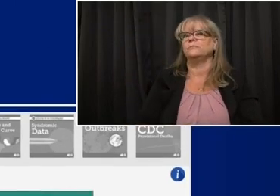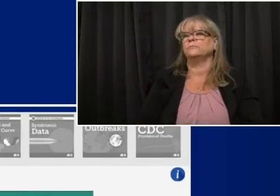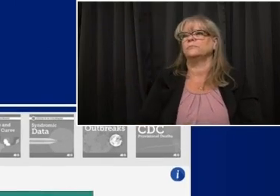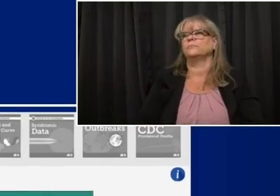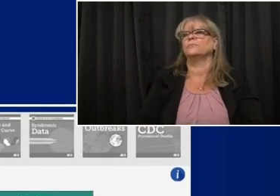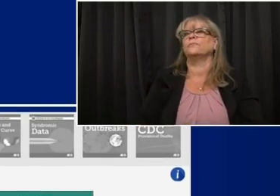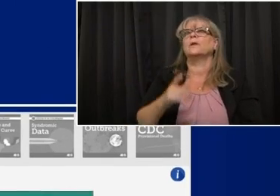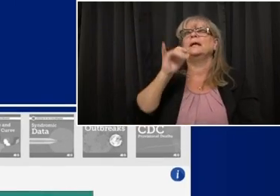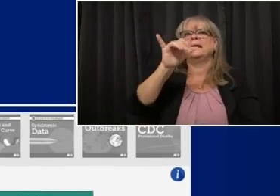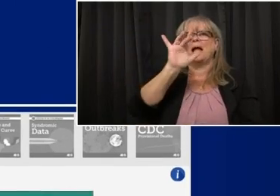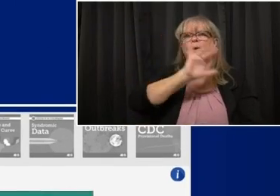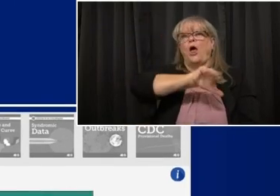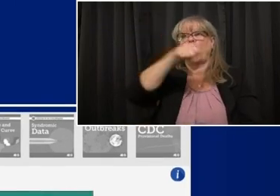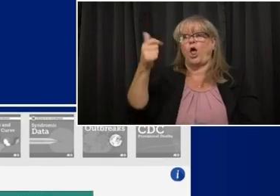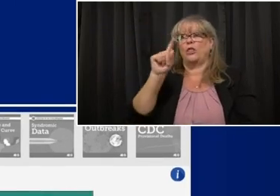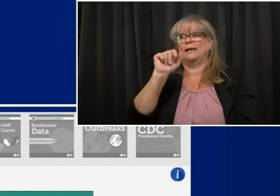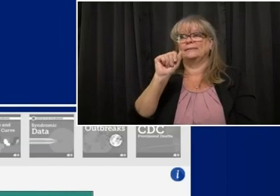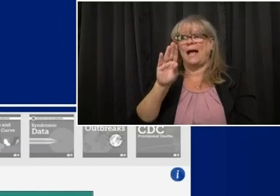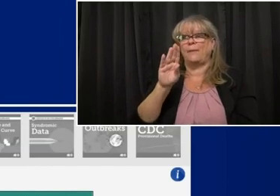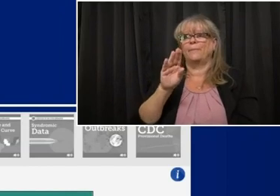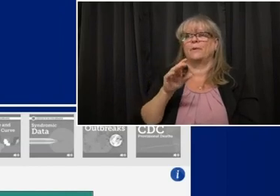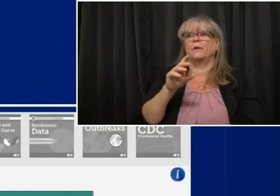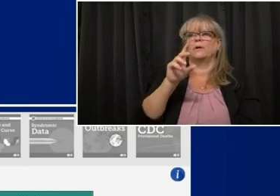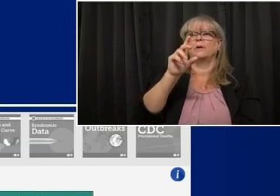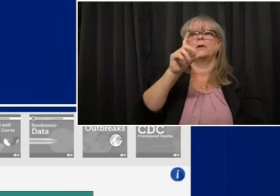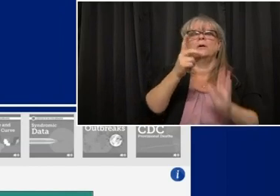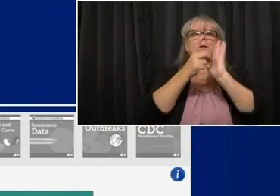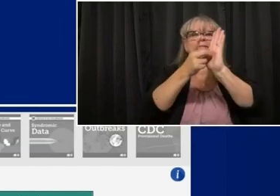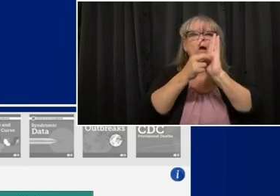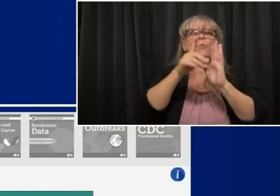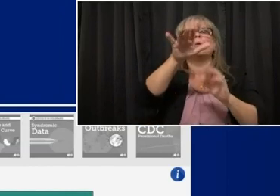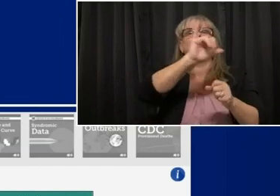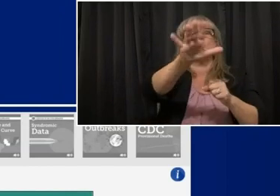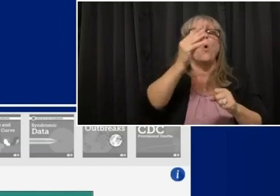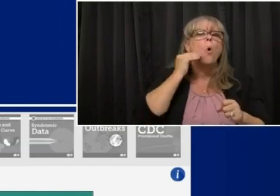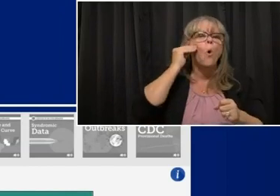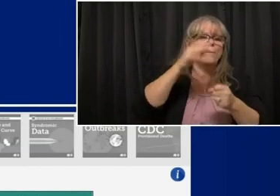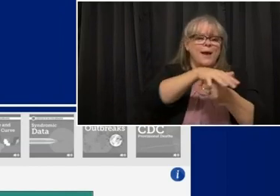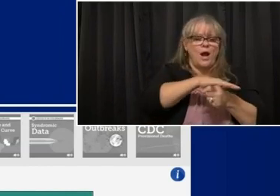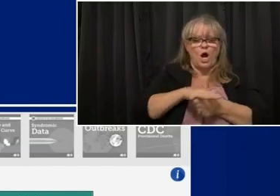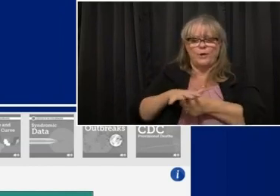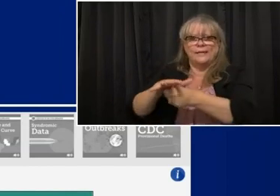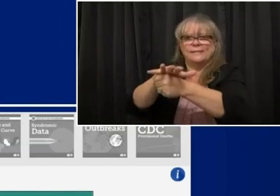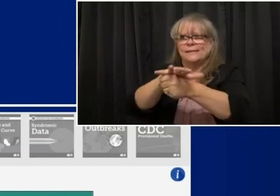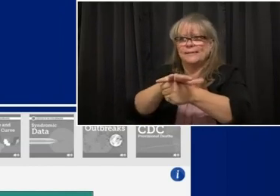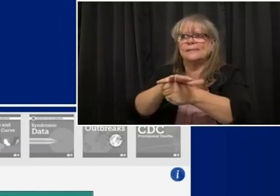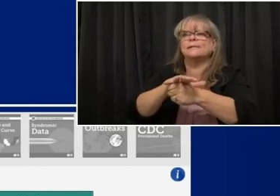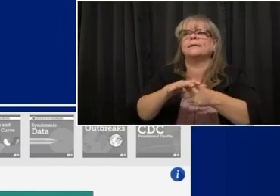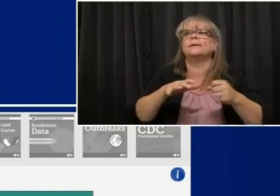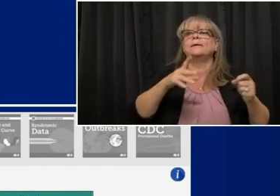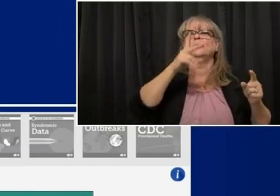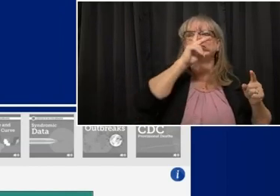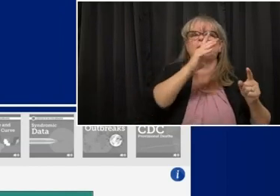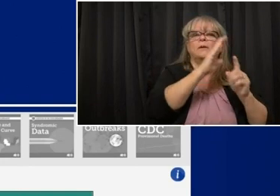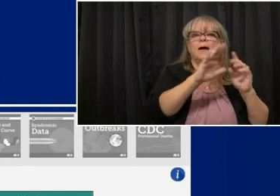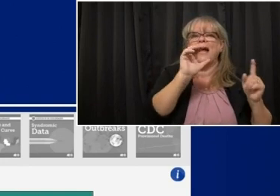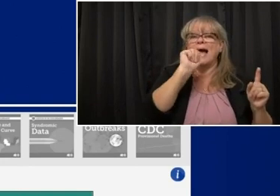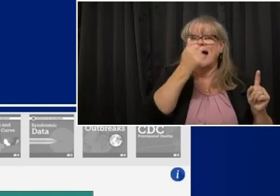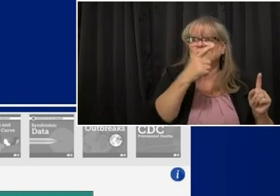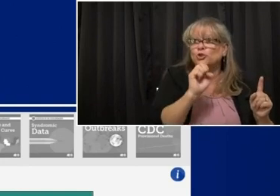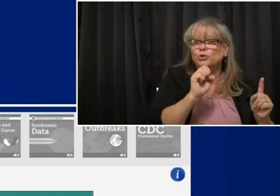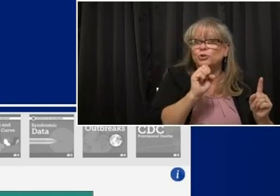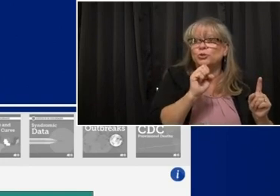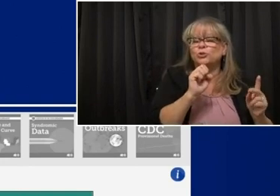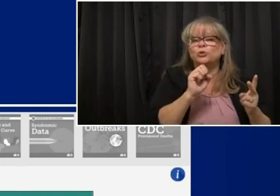moving on to the demographics tab, where you can look at detailed information about age, sex, and race and ethnicity of both cases